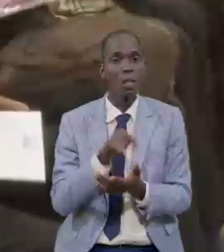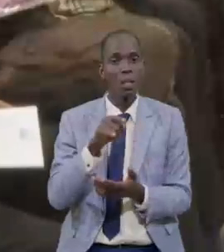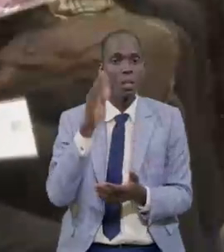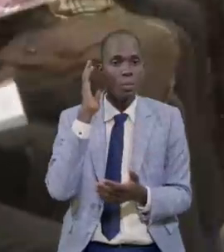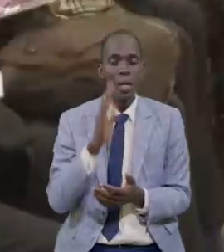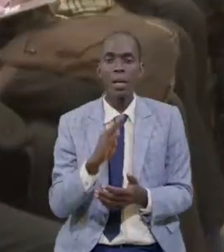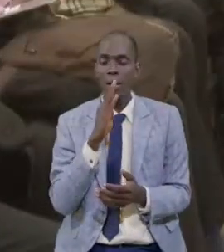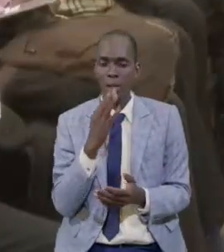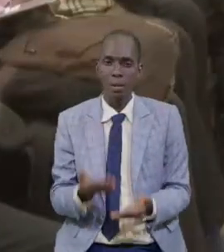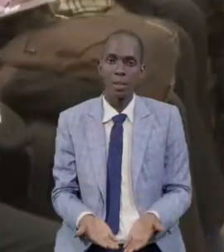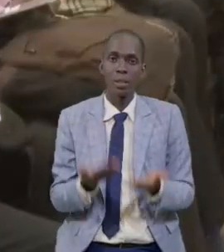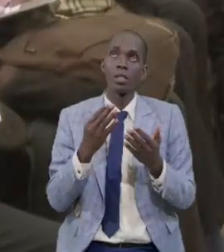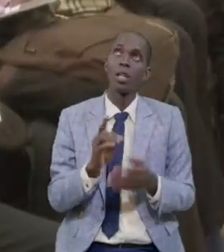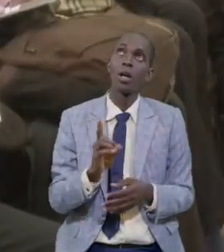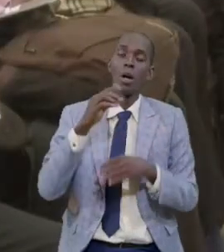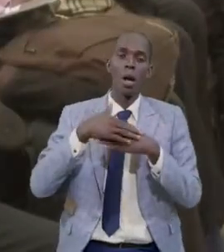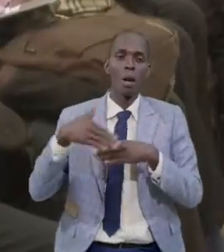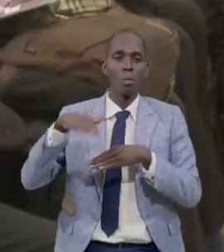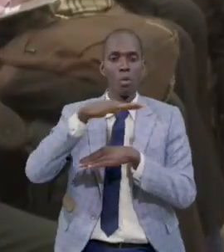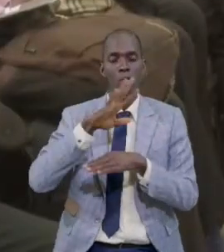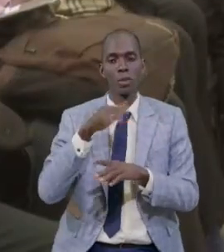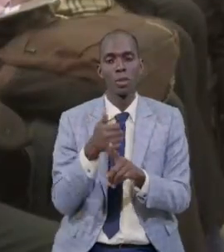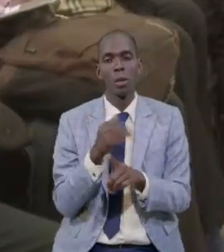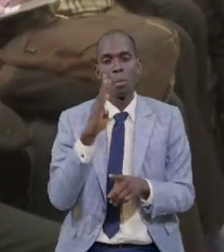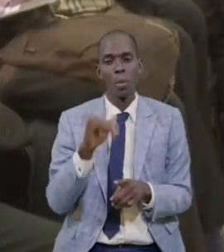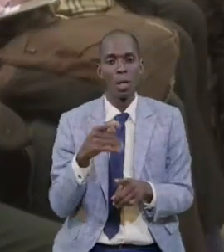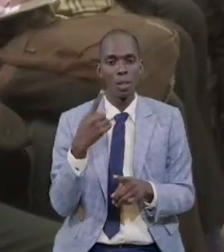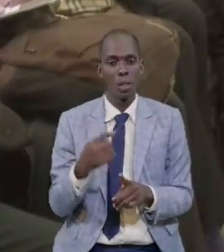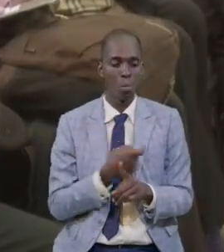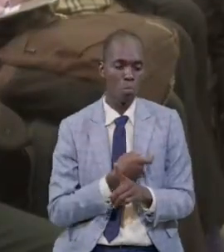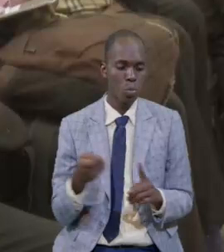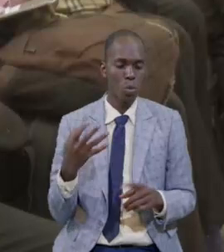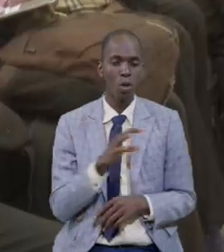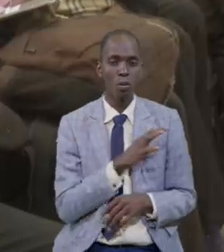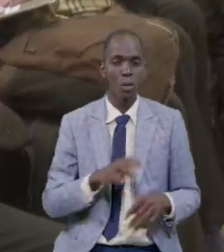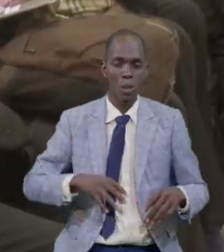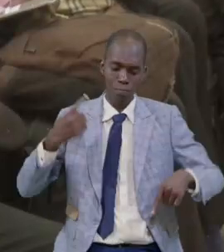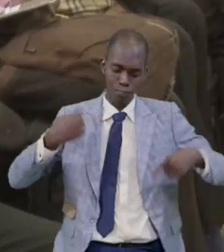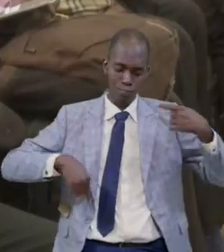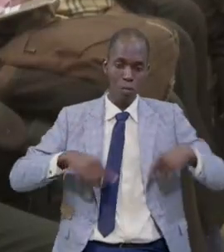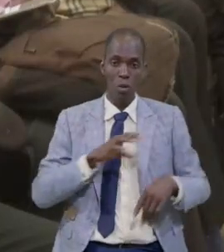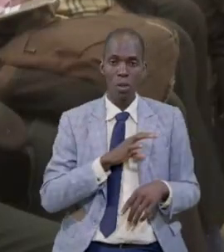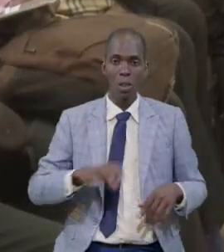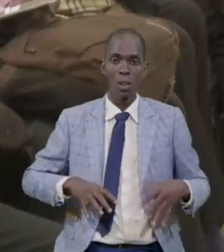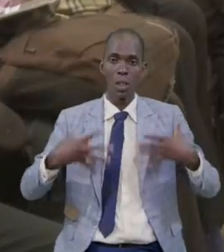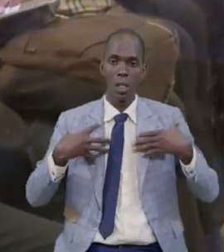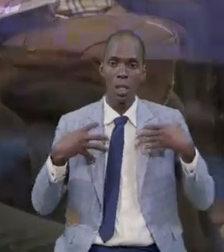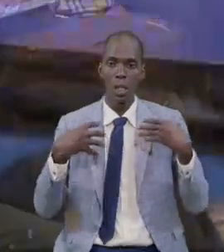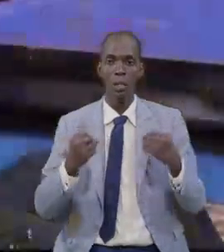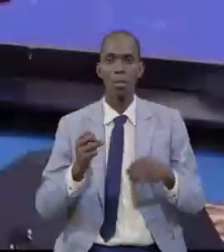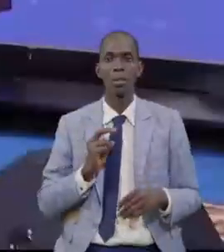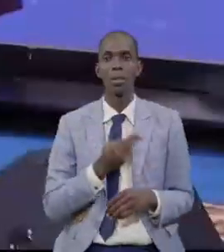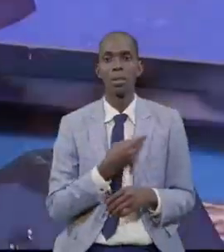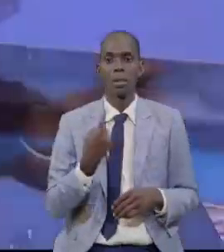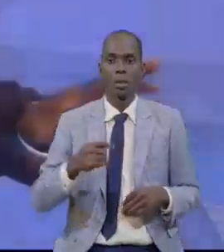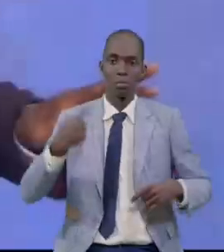the bruises of Christ. His stripes heals us. His stripes delivers us. The